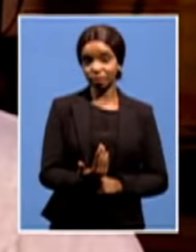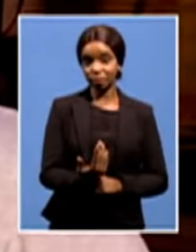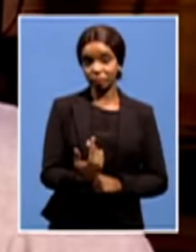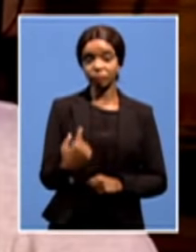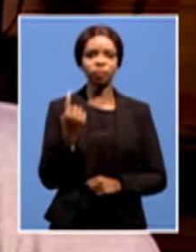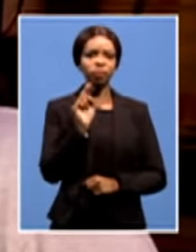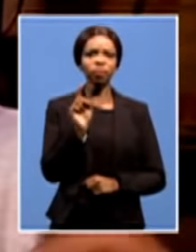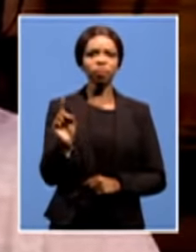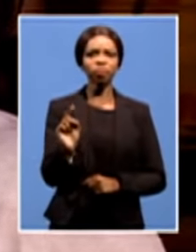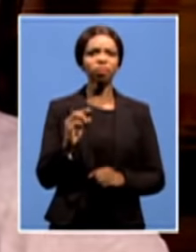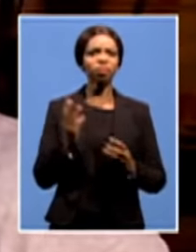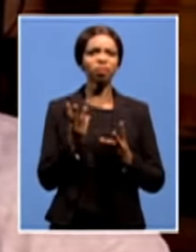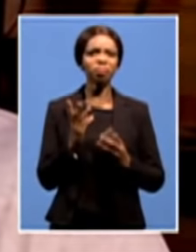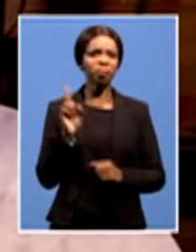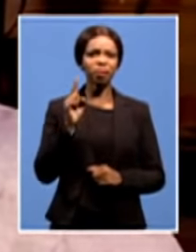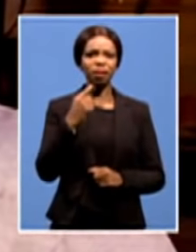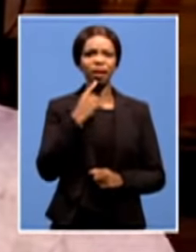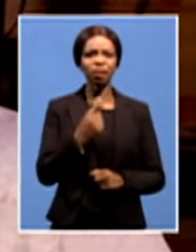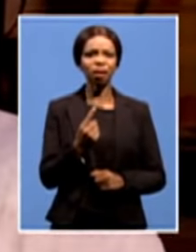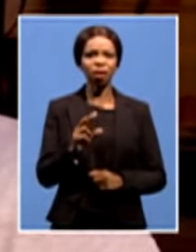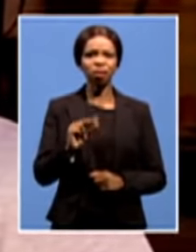want, who says you know,